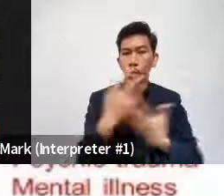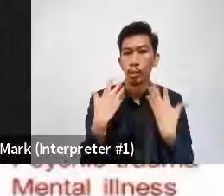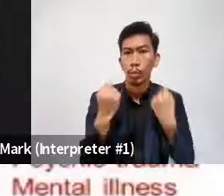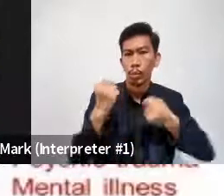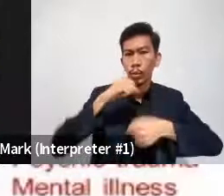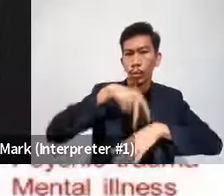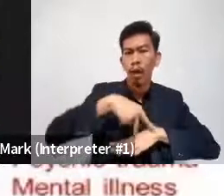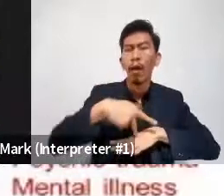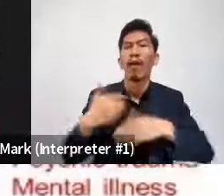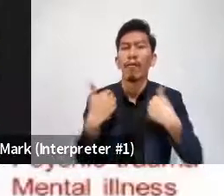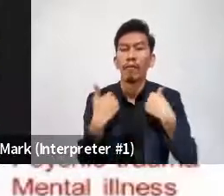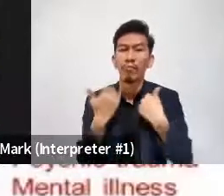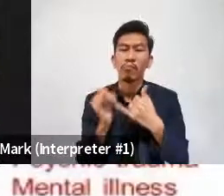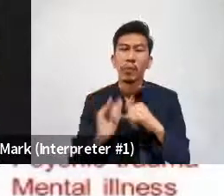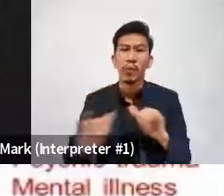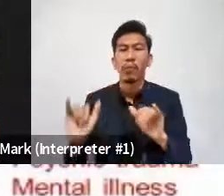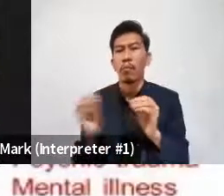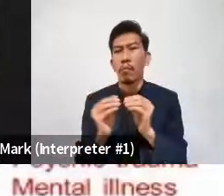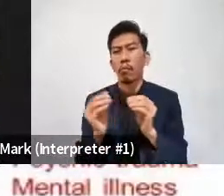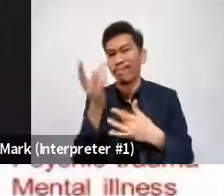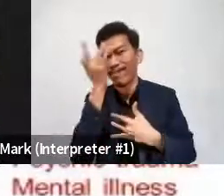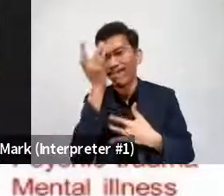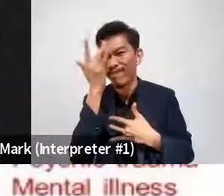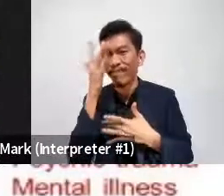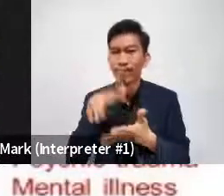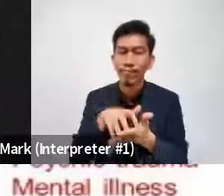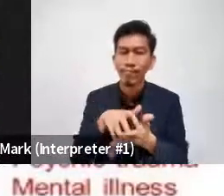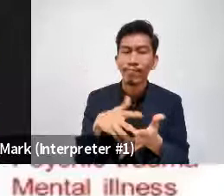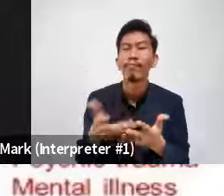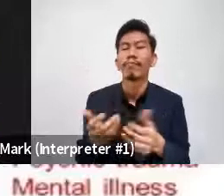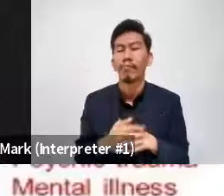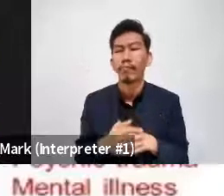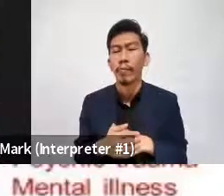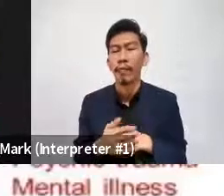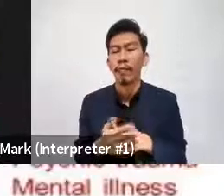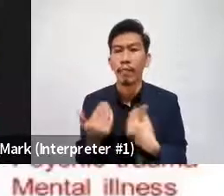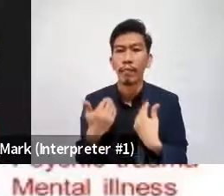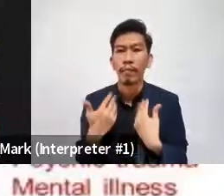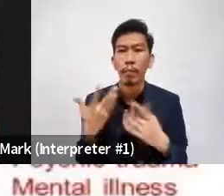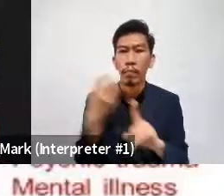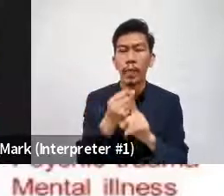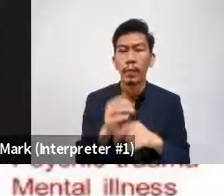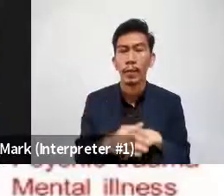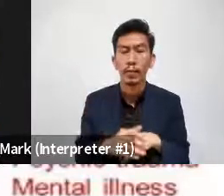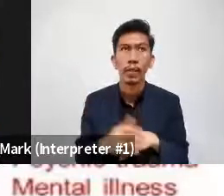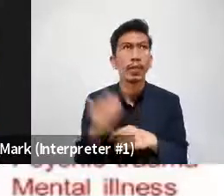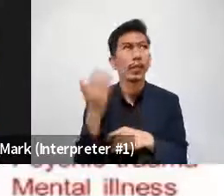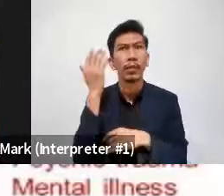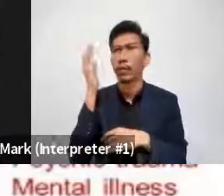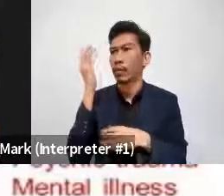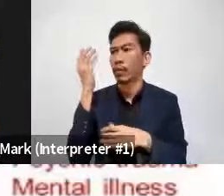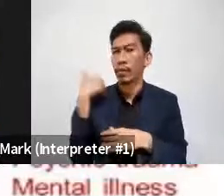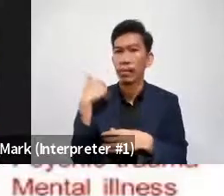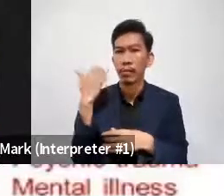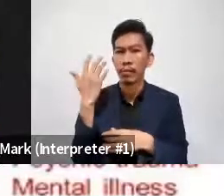aftermath of the said infection. I haven't read any non-communicable disease in the draft